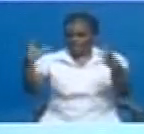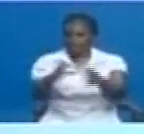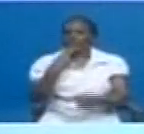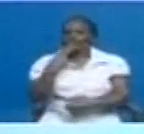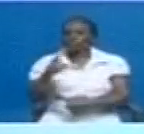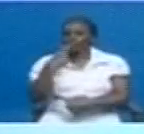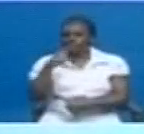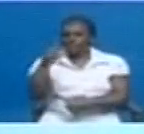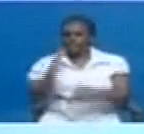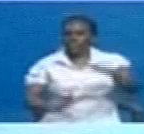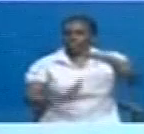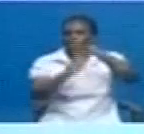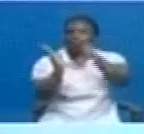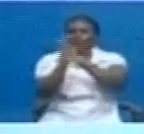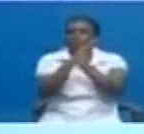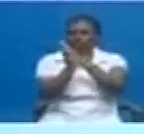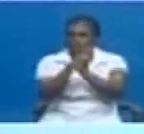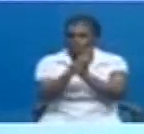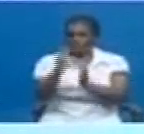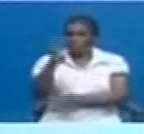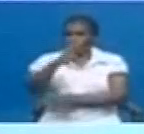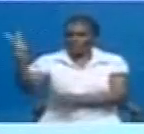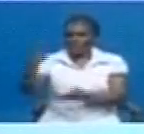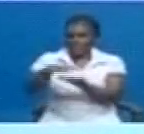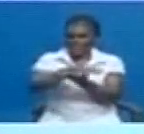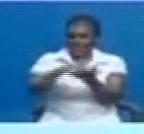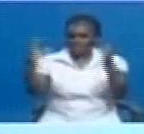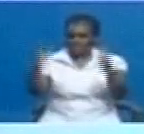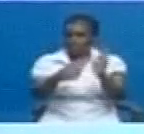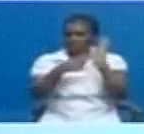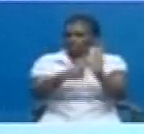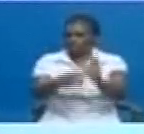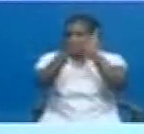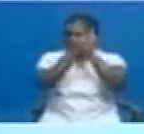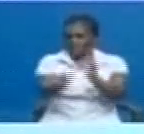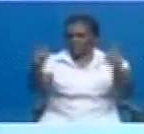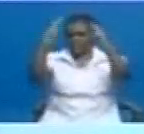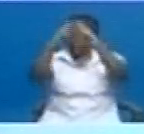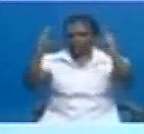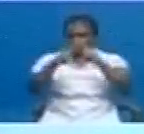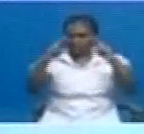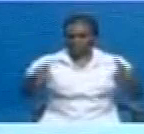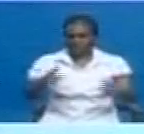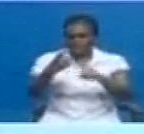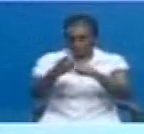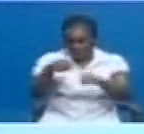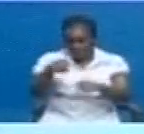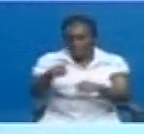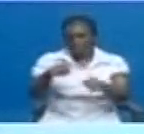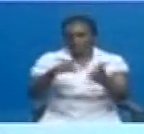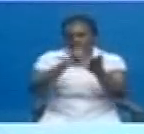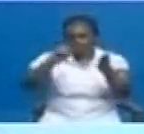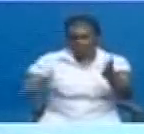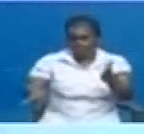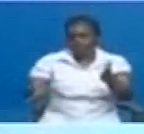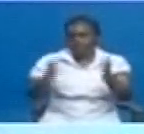Sugar, was making headlines of its own. The Western-based side showcased their new international signings from Fiji, despite being knocked out